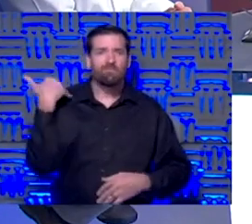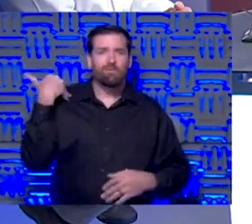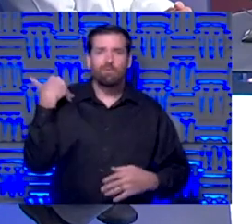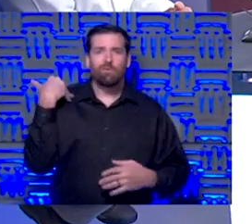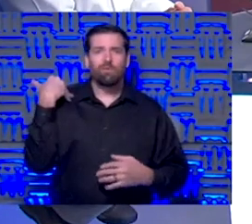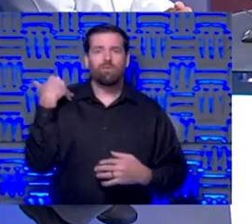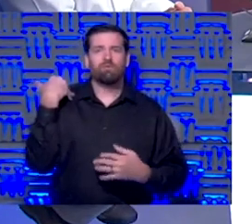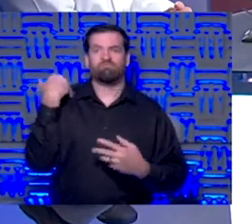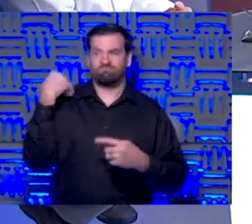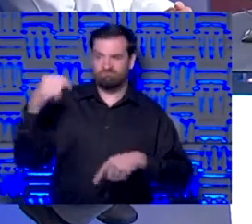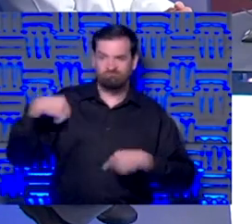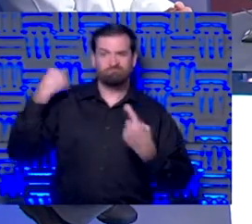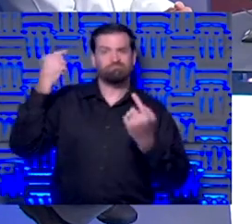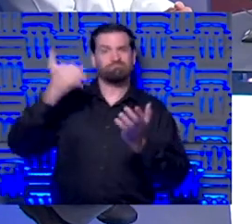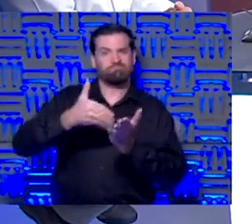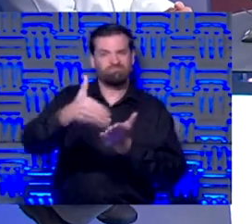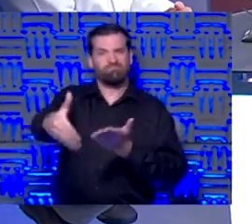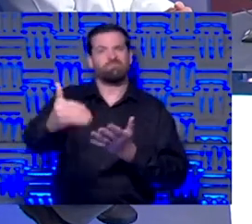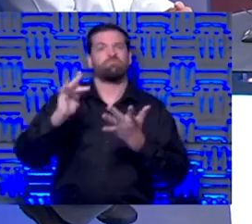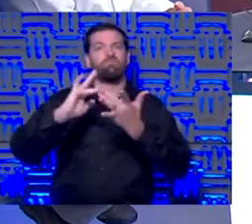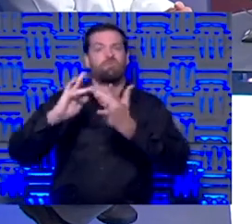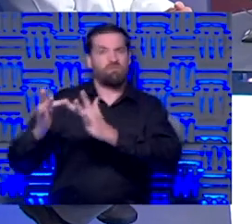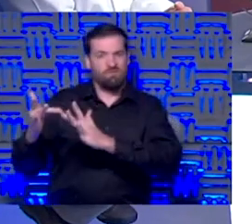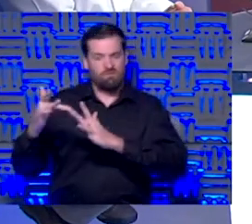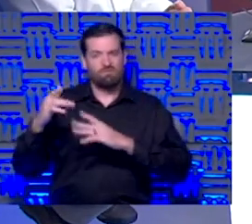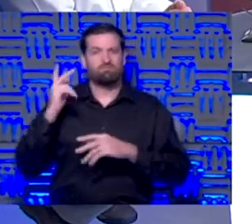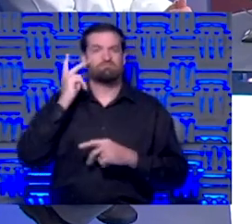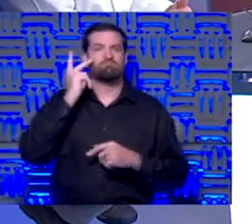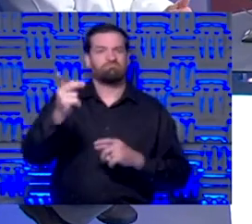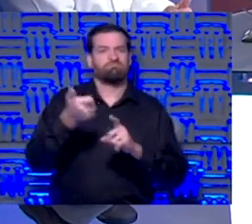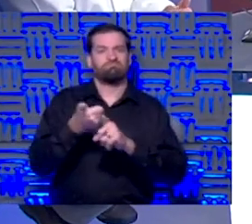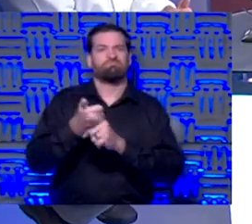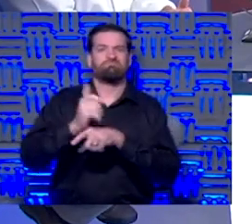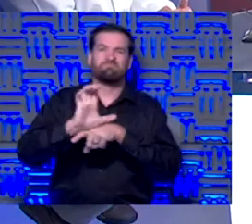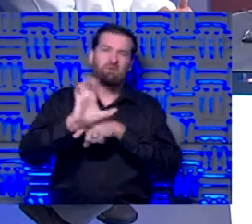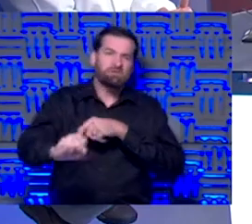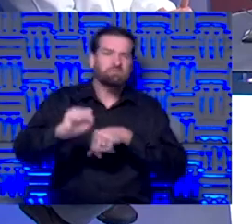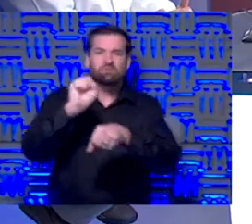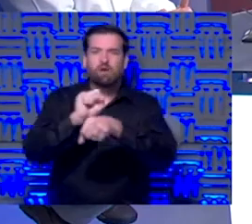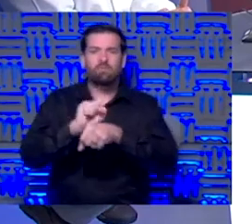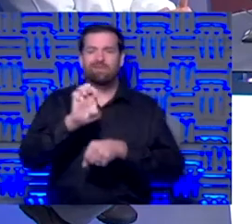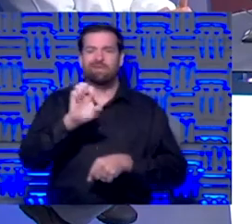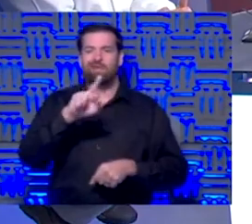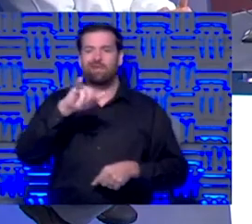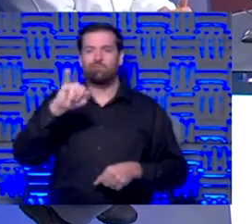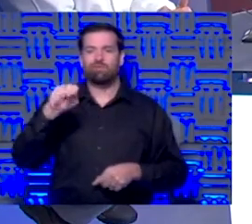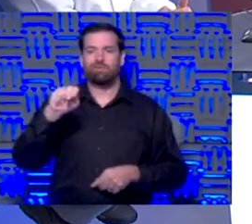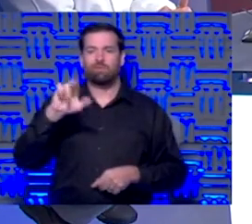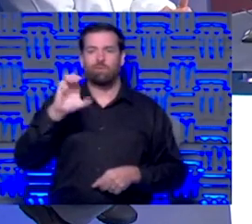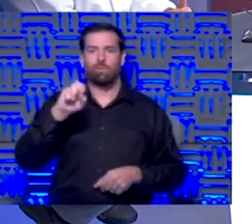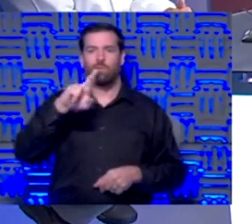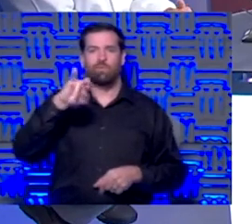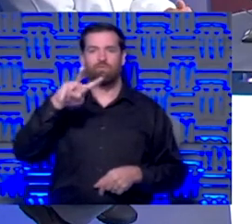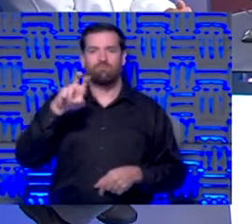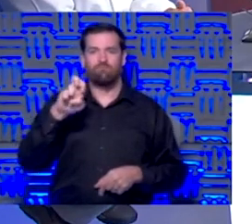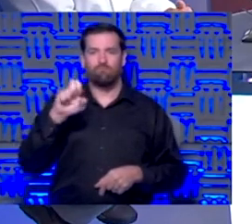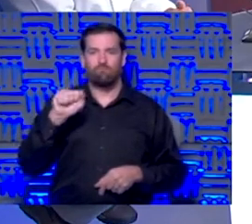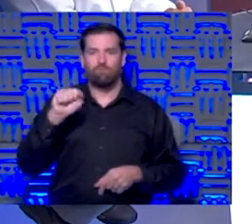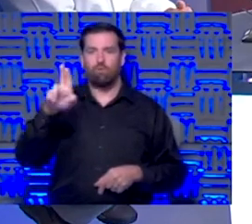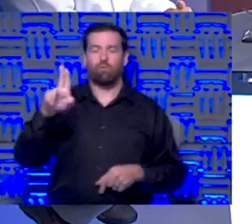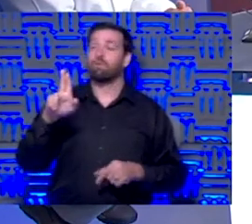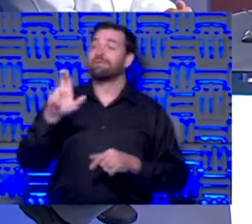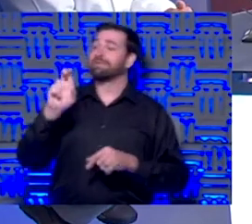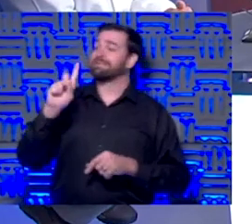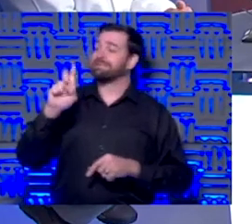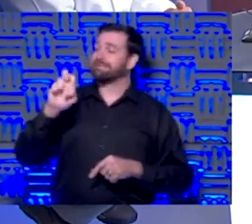although she's been with us frequently online, and you'll see her. She does a great job, Erin Corriveau. Erin is the associate, or